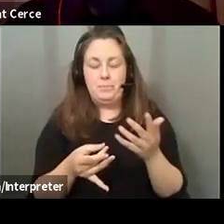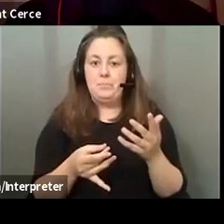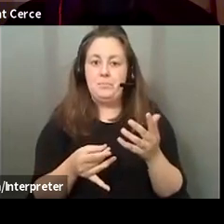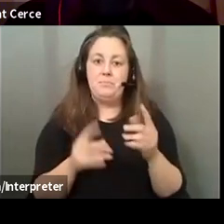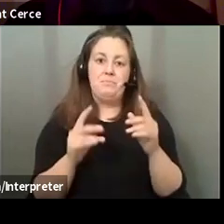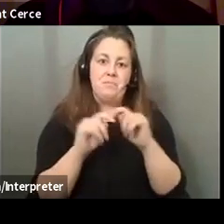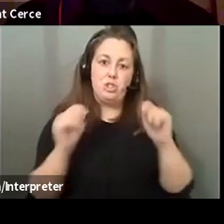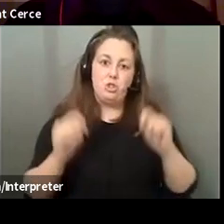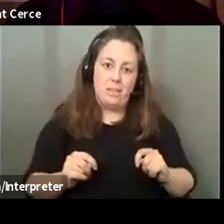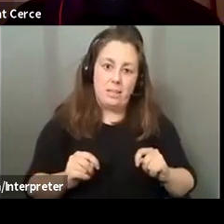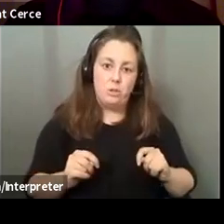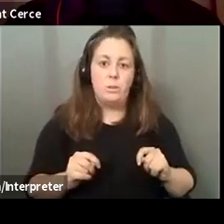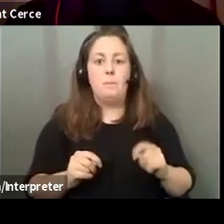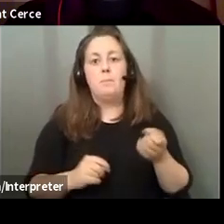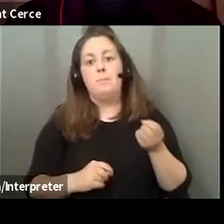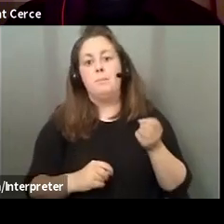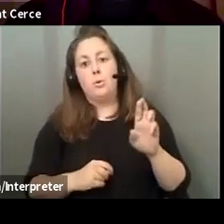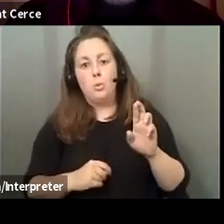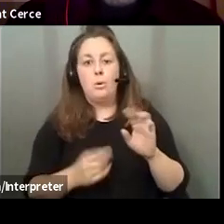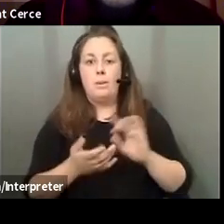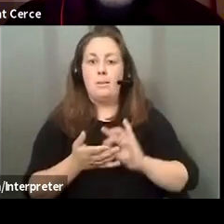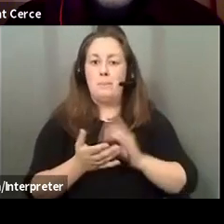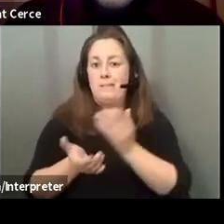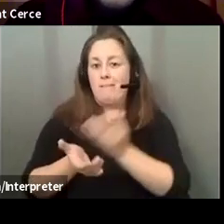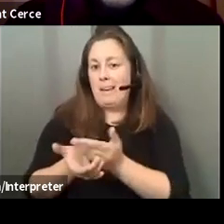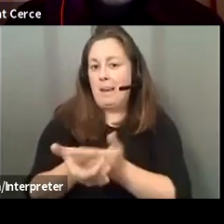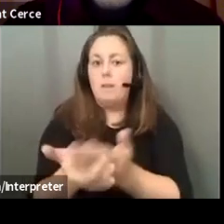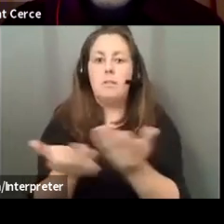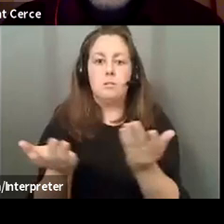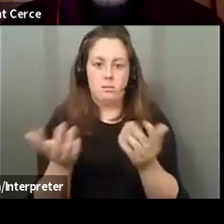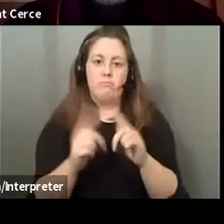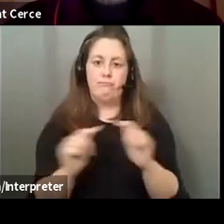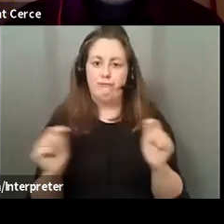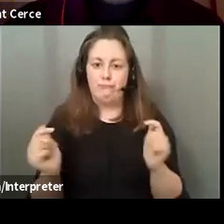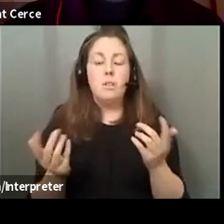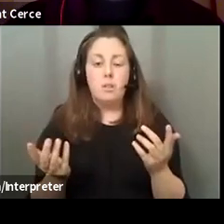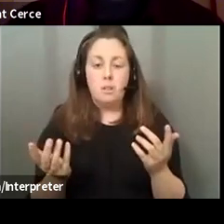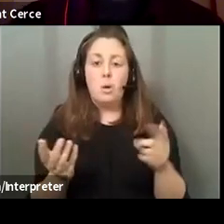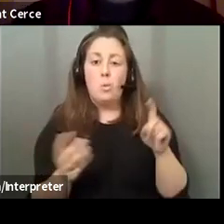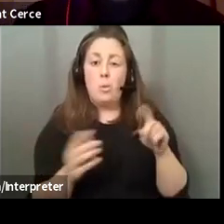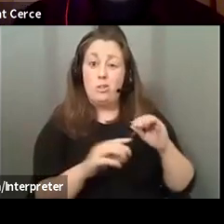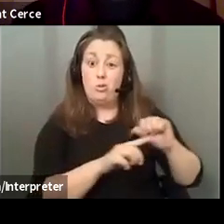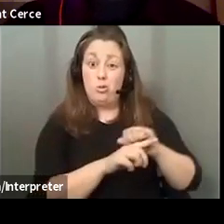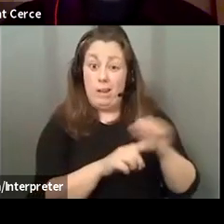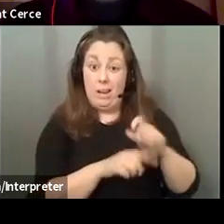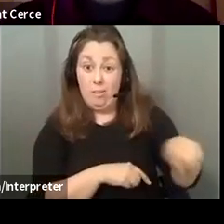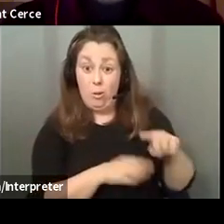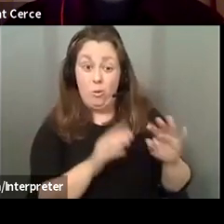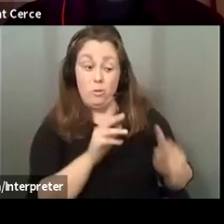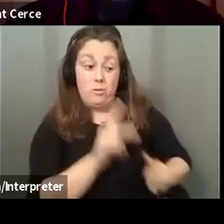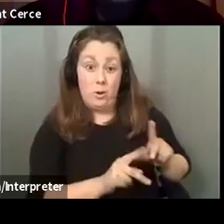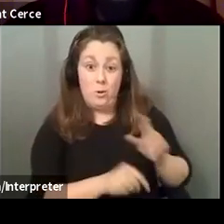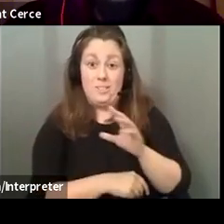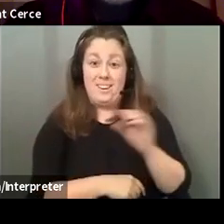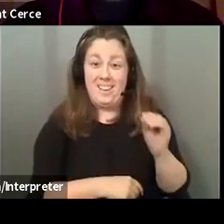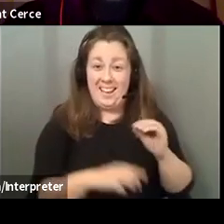transcripts or medical files and so forth. So we had to train those folks, and we also had to train our counselors and what